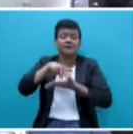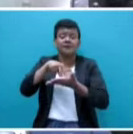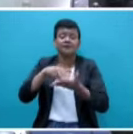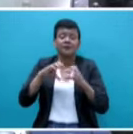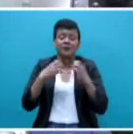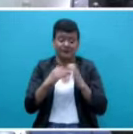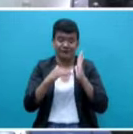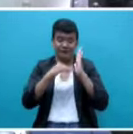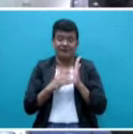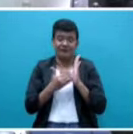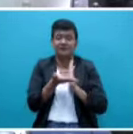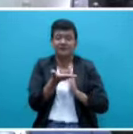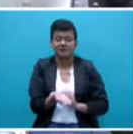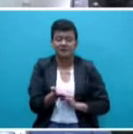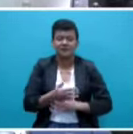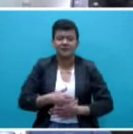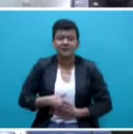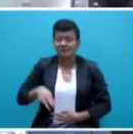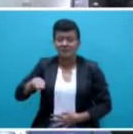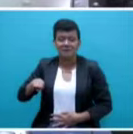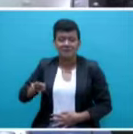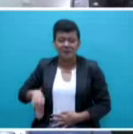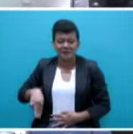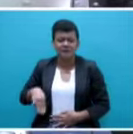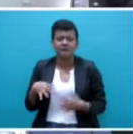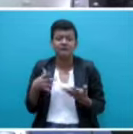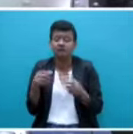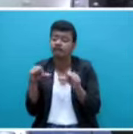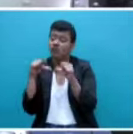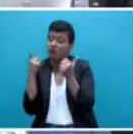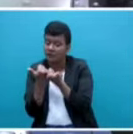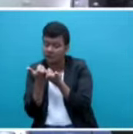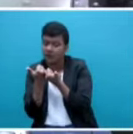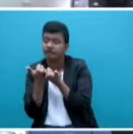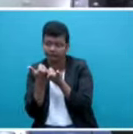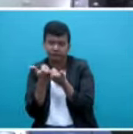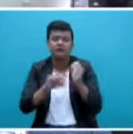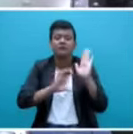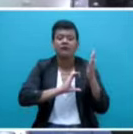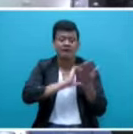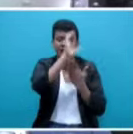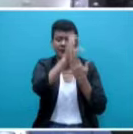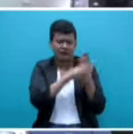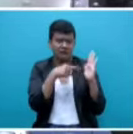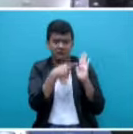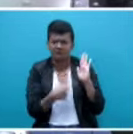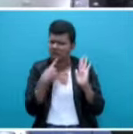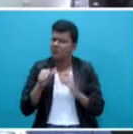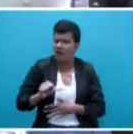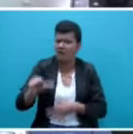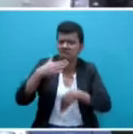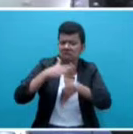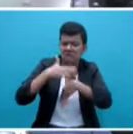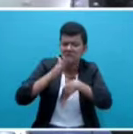of the 6 standing committees are in agreement that this calendar will allow them more time to look through and scrutinize the